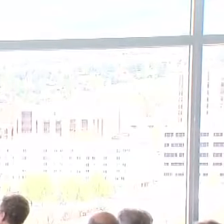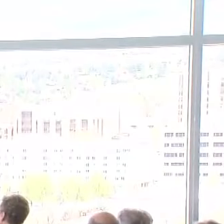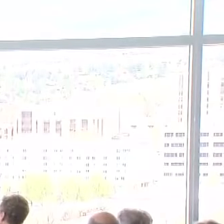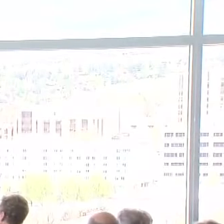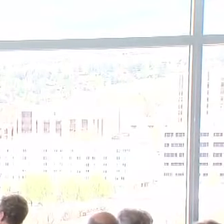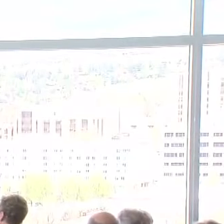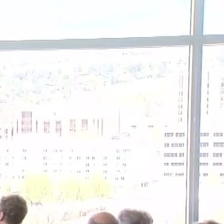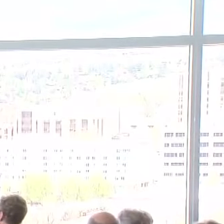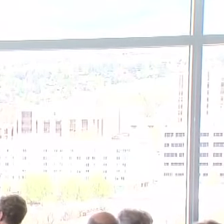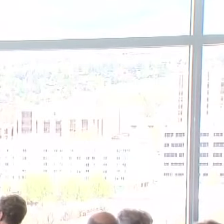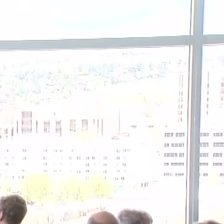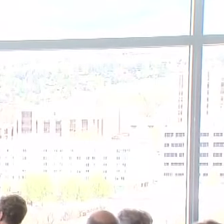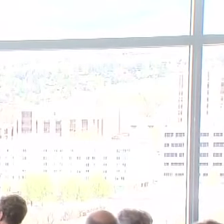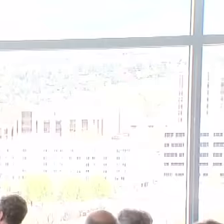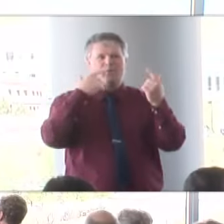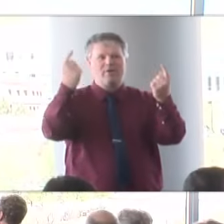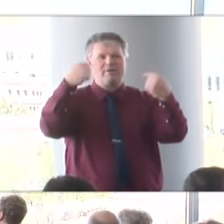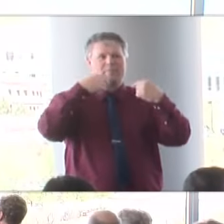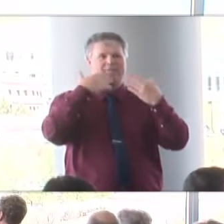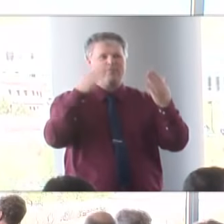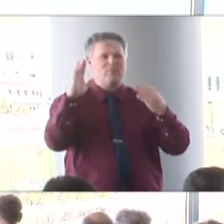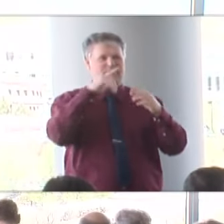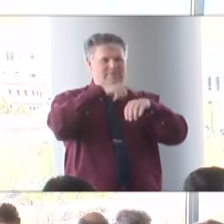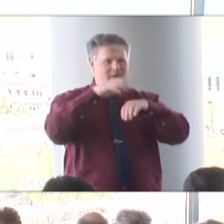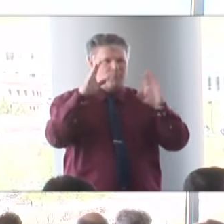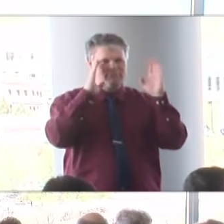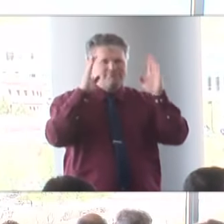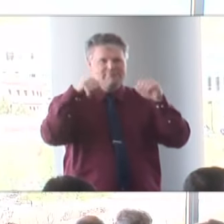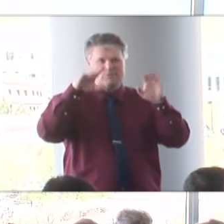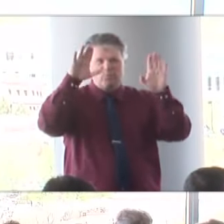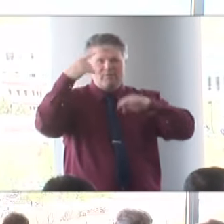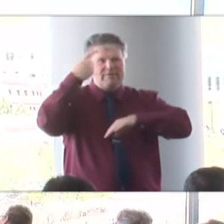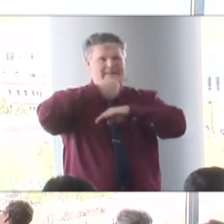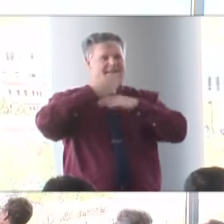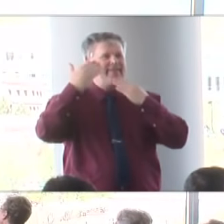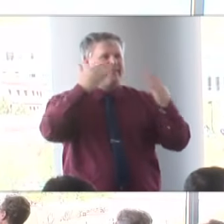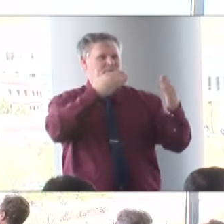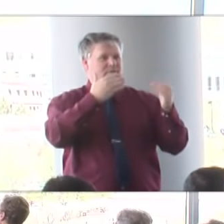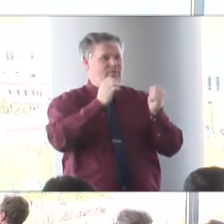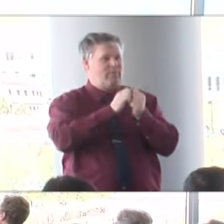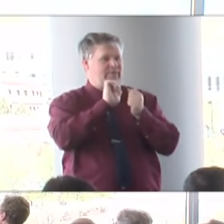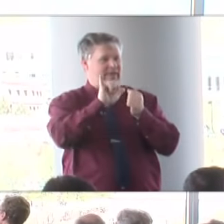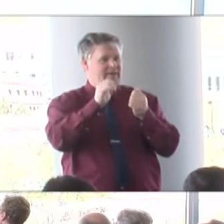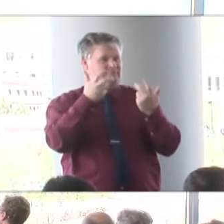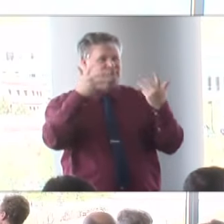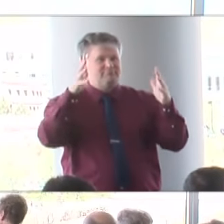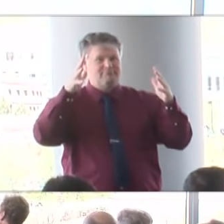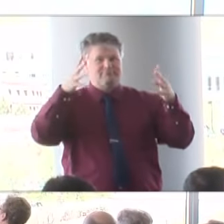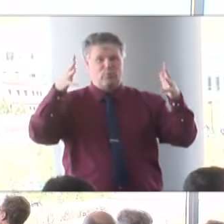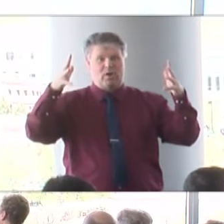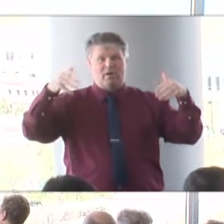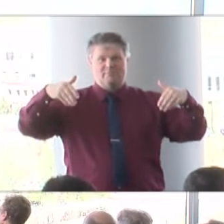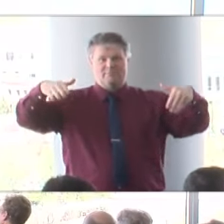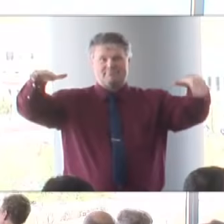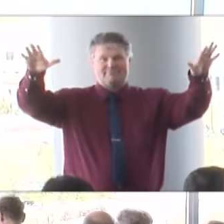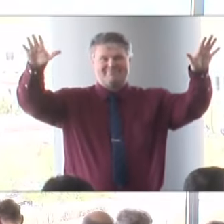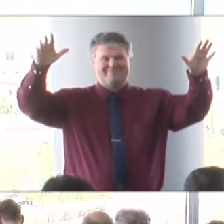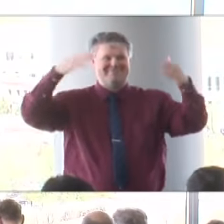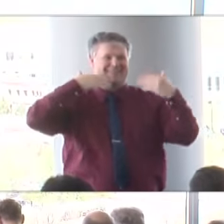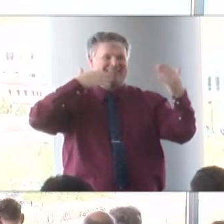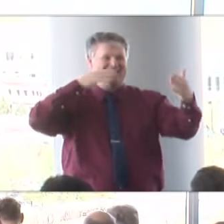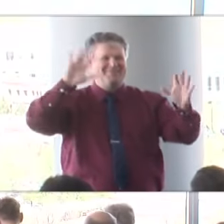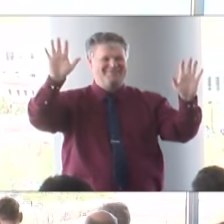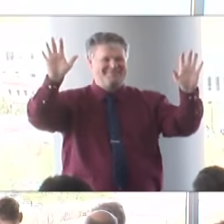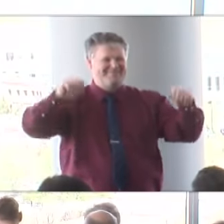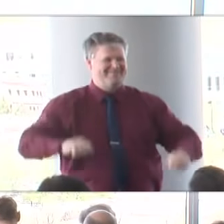Thank you all for coming. We appreciate your time and attention to this wonderful day. And with that, we will turn you loose. Thank you.